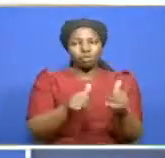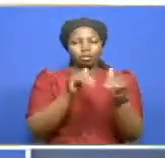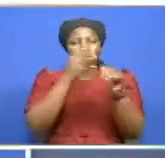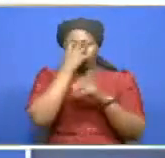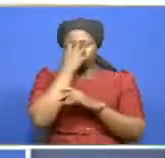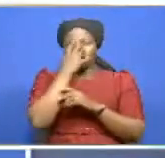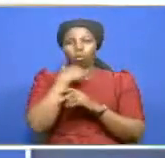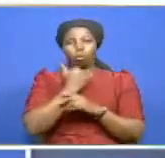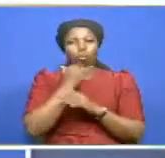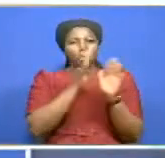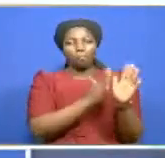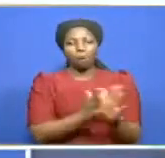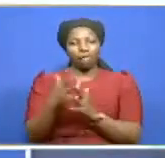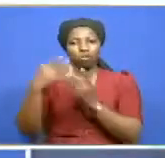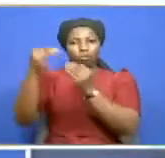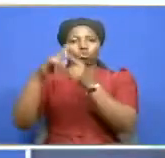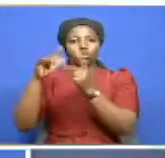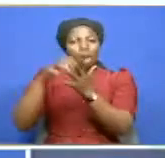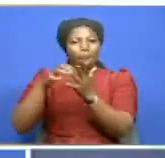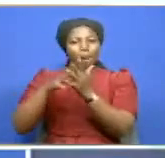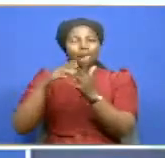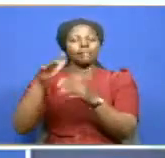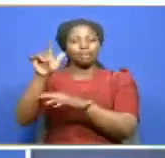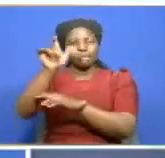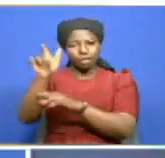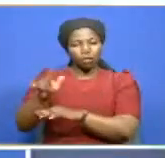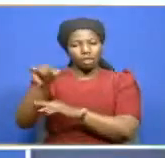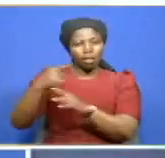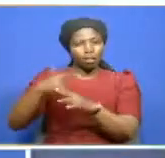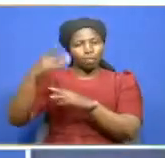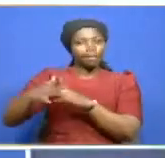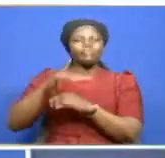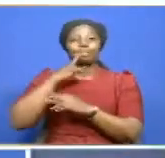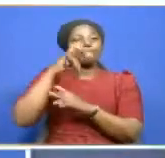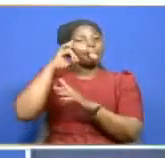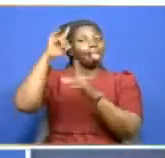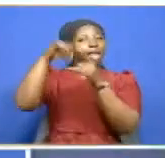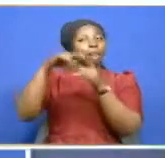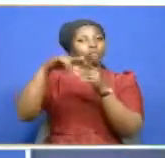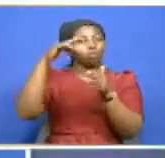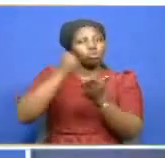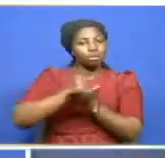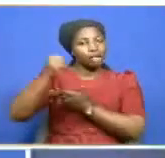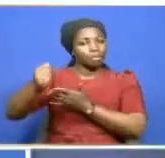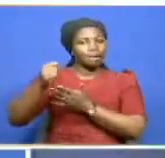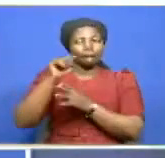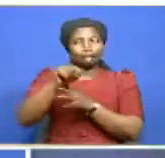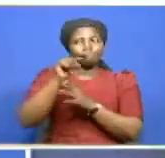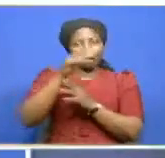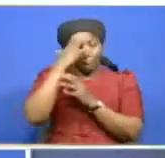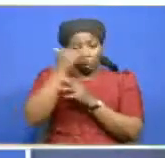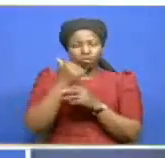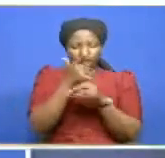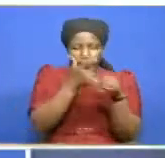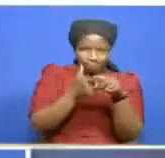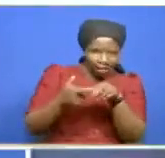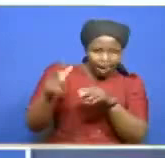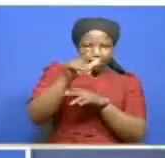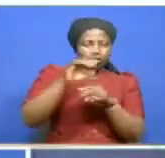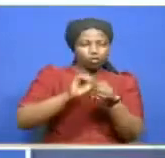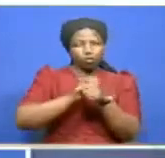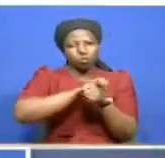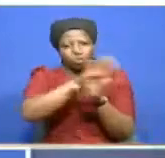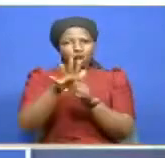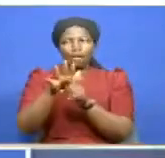the Ukambani region this weekend, says the move to suspend his public engagement has been informed by the rise in coronavirus cases in